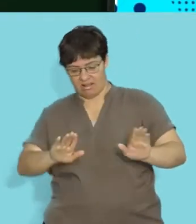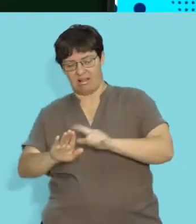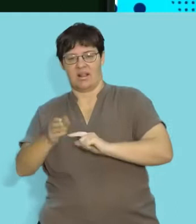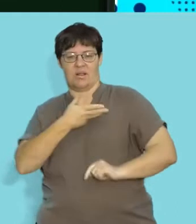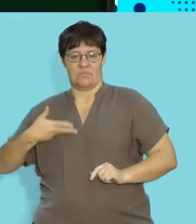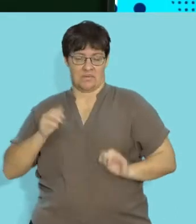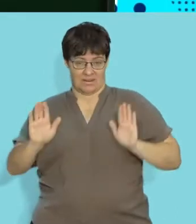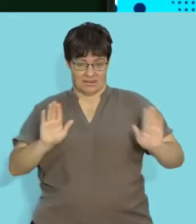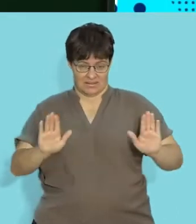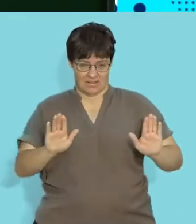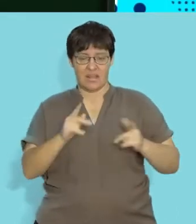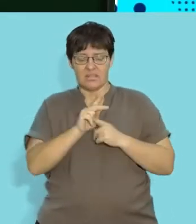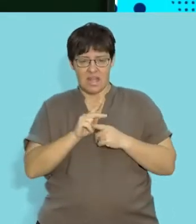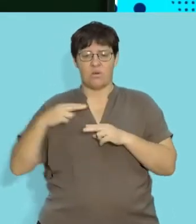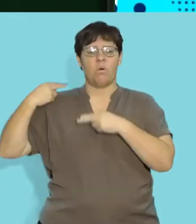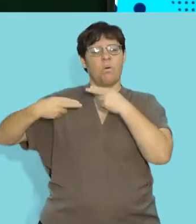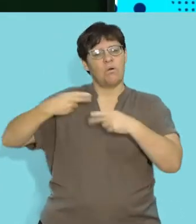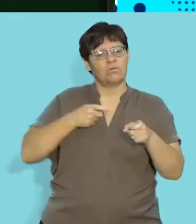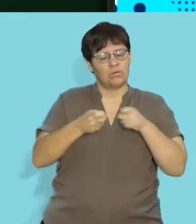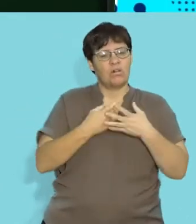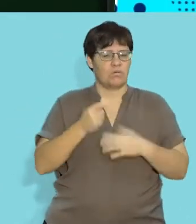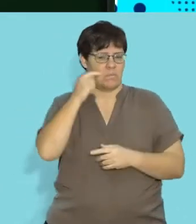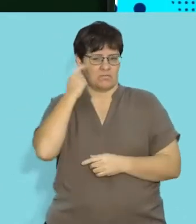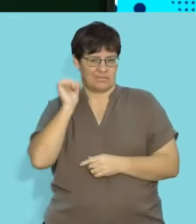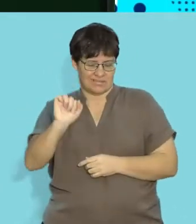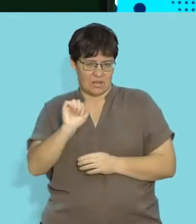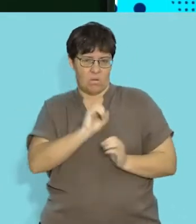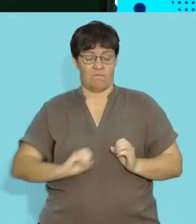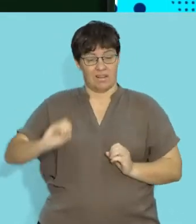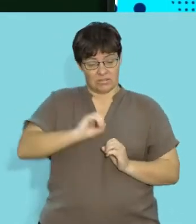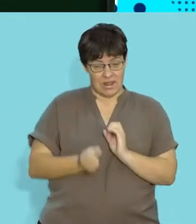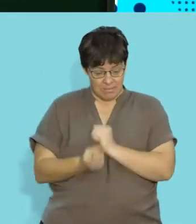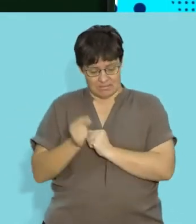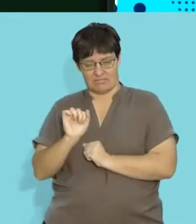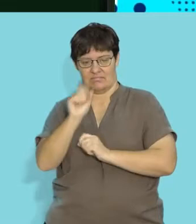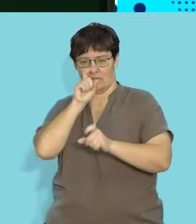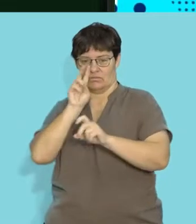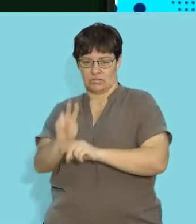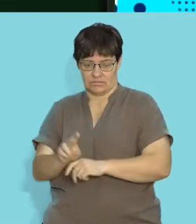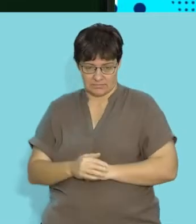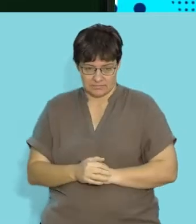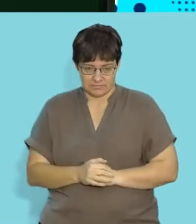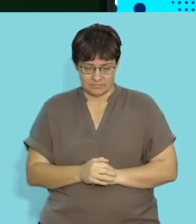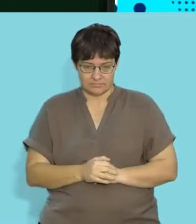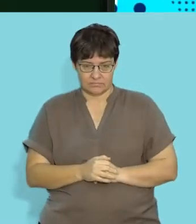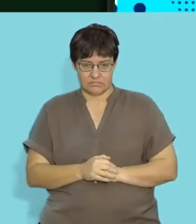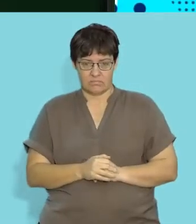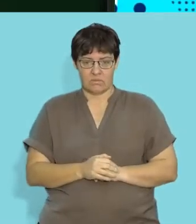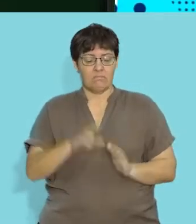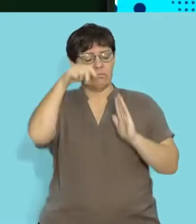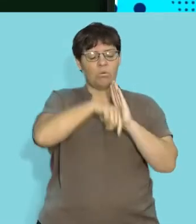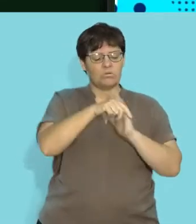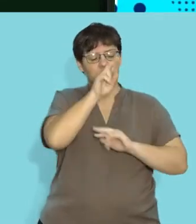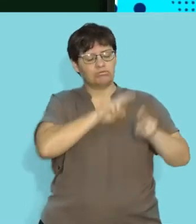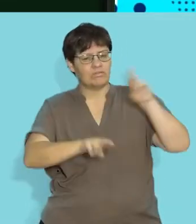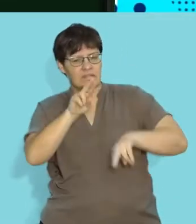at some of the hormonal controls during menstruation and ovulation. It's important that when we revise content that we look at